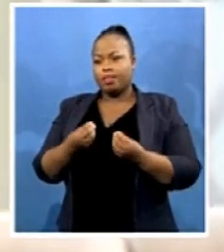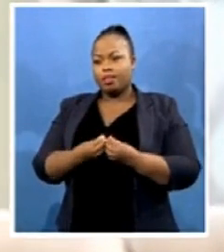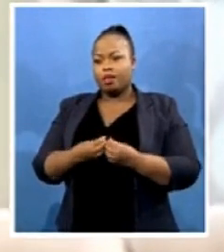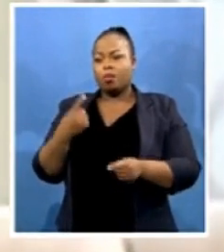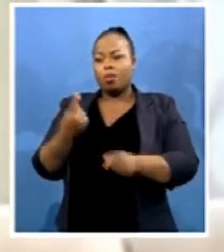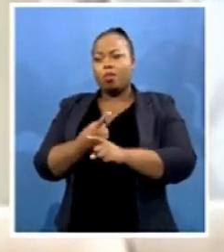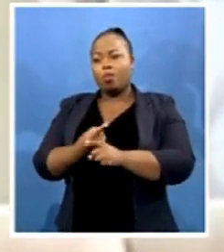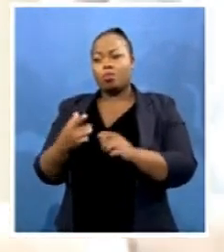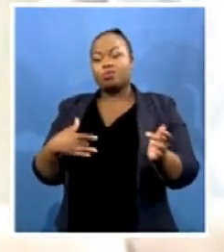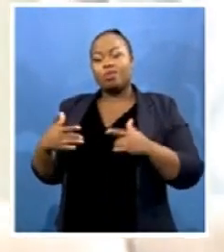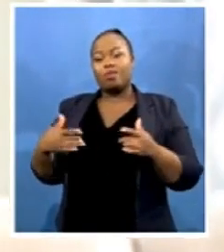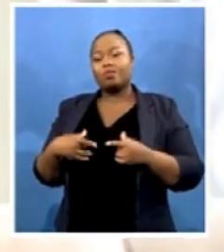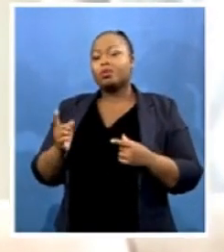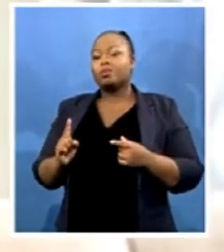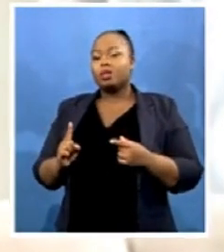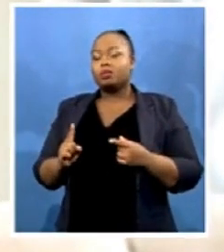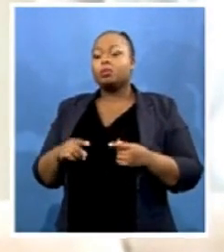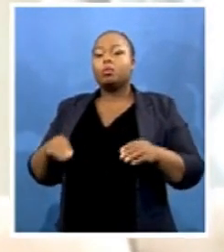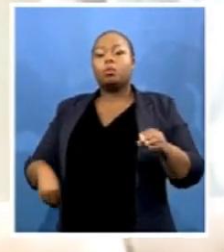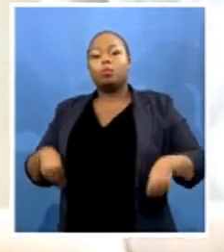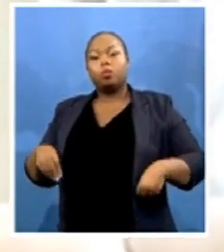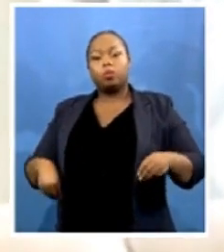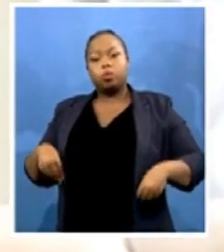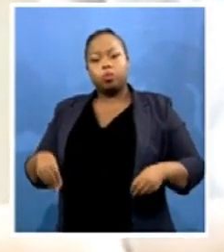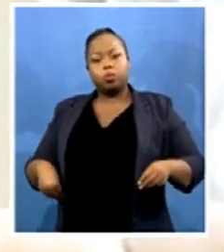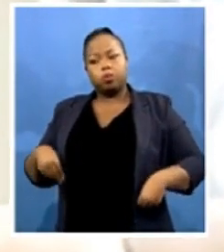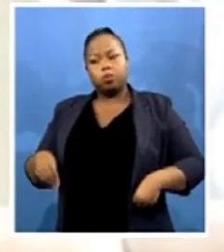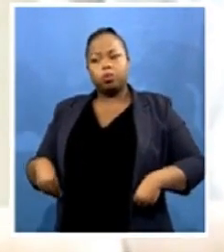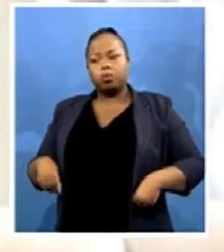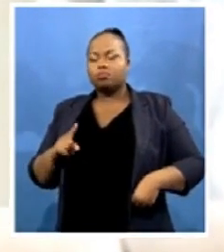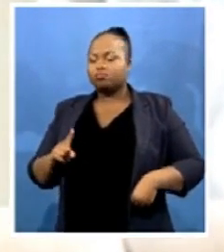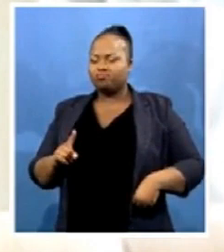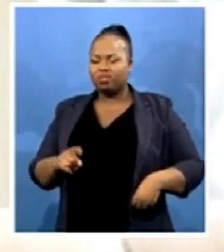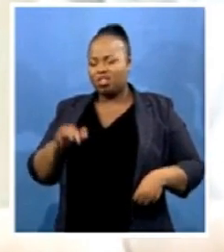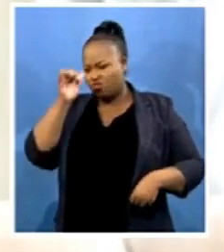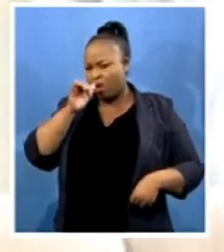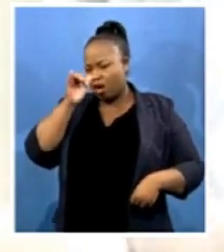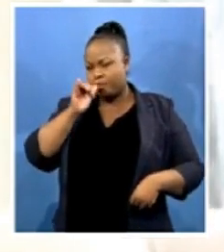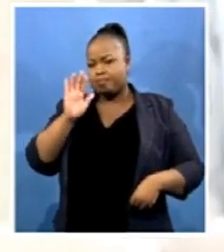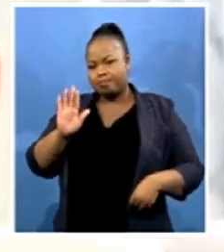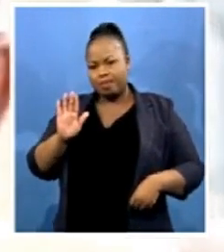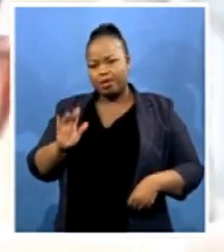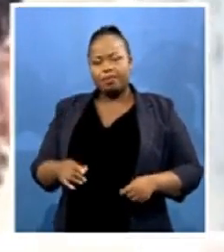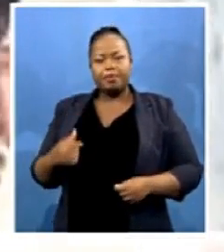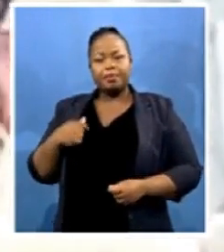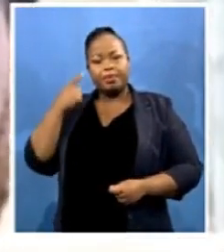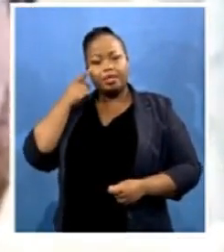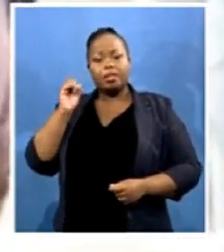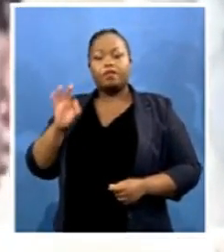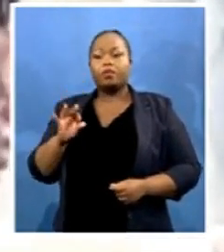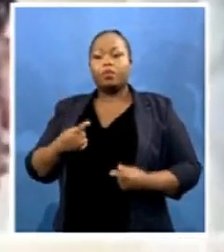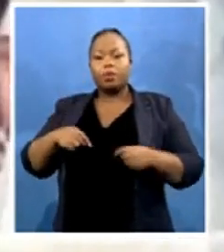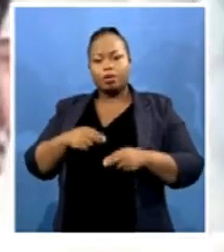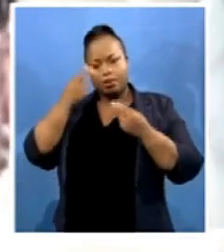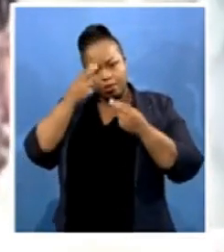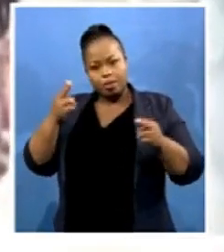corruption and crime. And I think if we are to do anything to honor him today, it's to